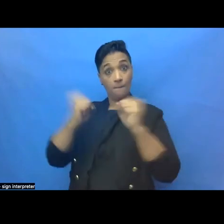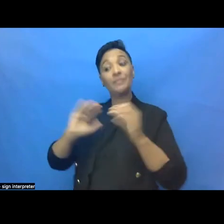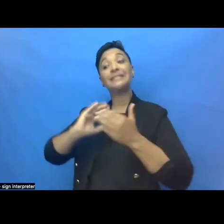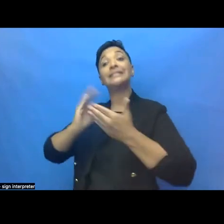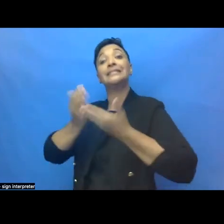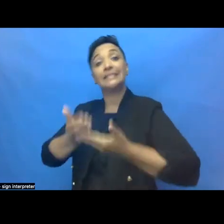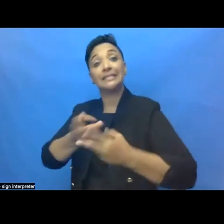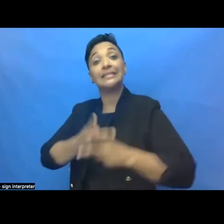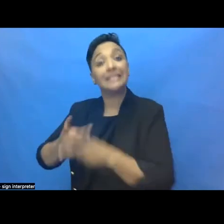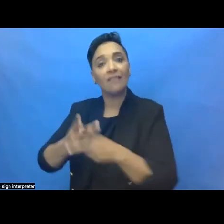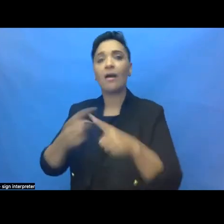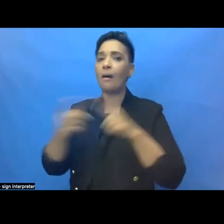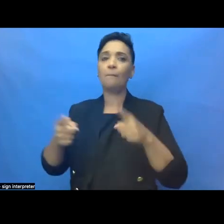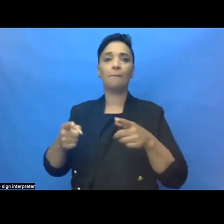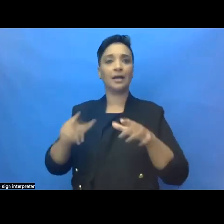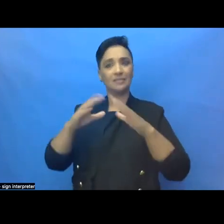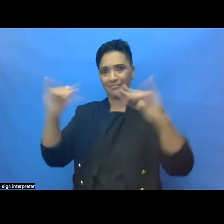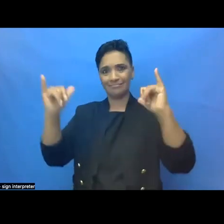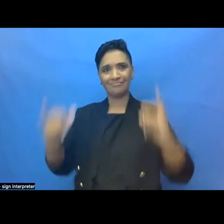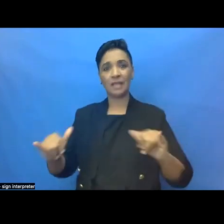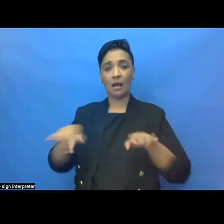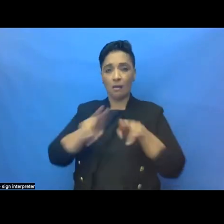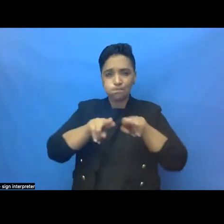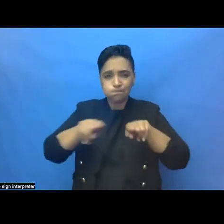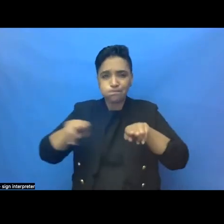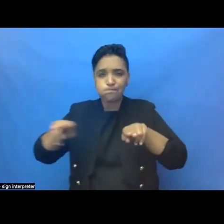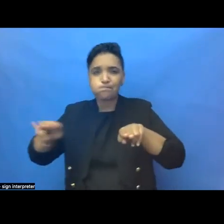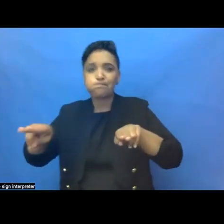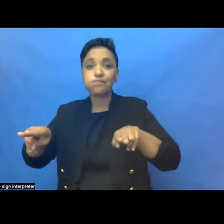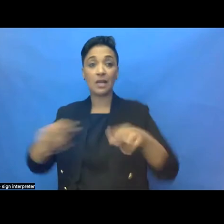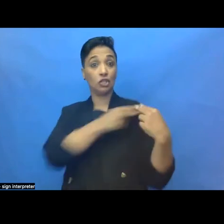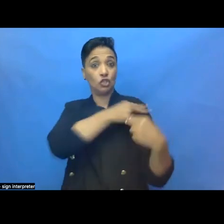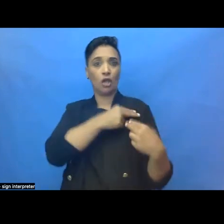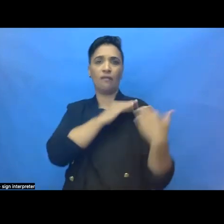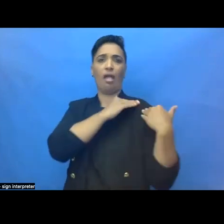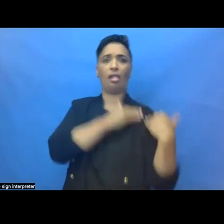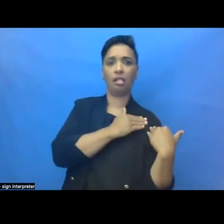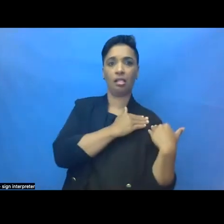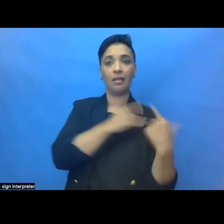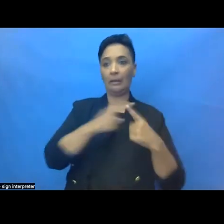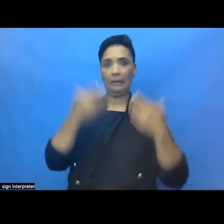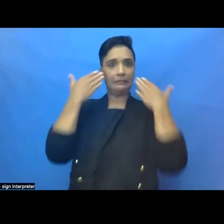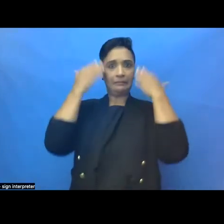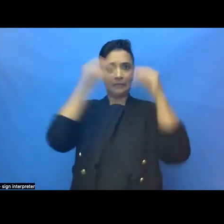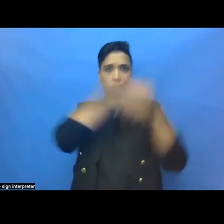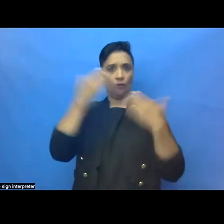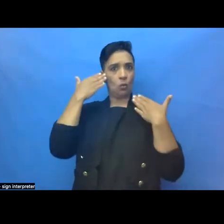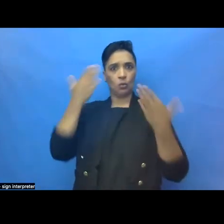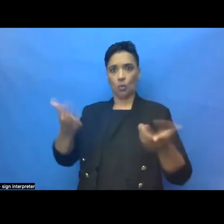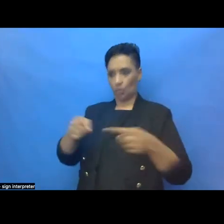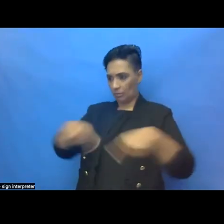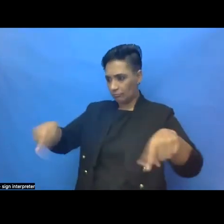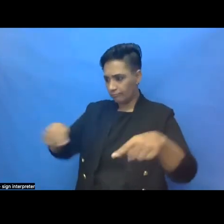overcrowded facilities with the bigger load on local staff. And in some cases, the lack of knowledge and experience of what needs they might